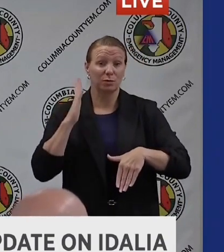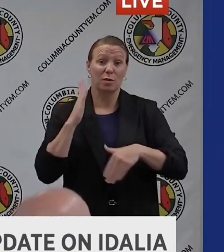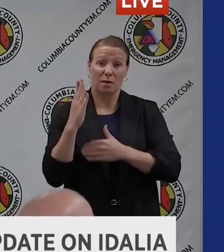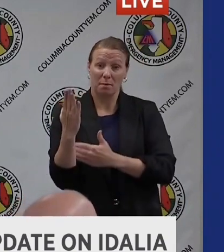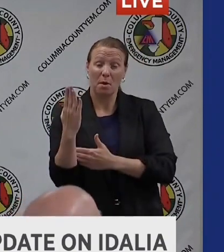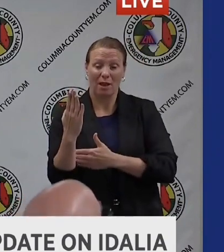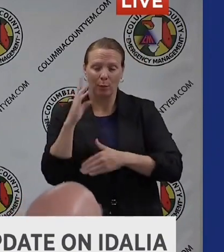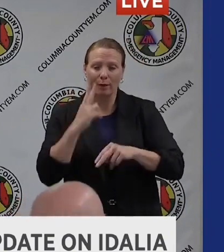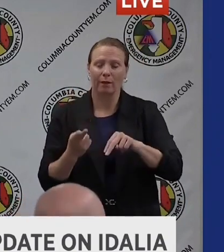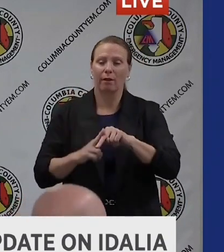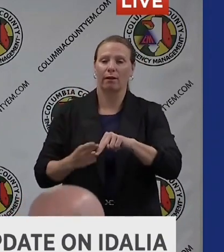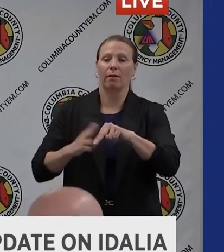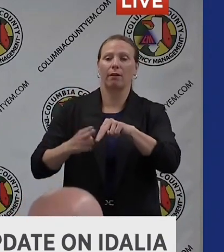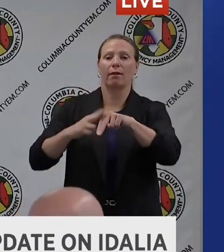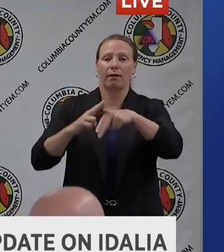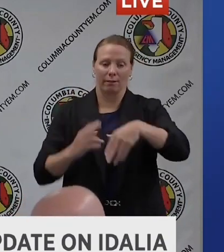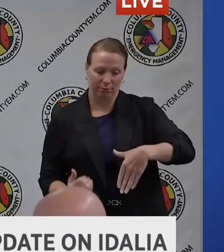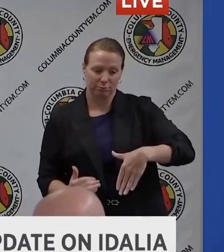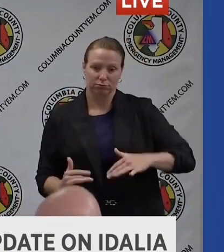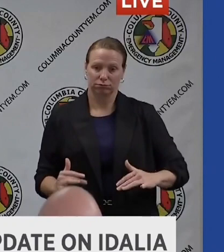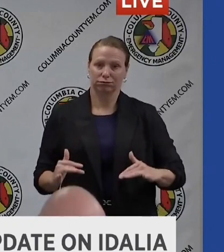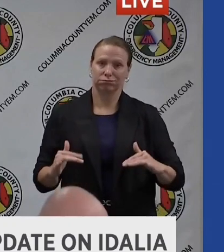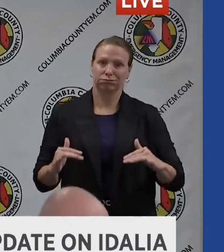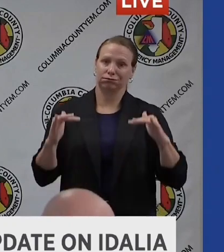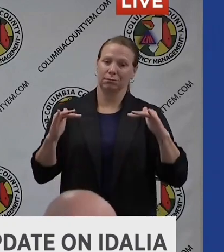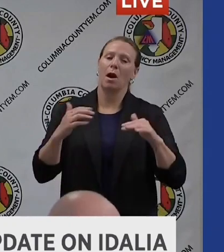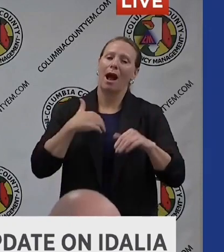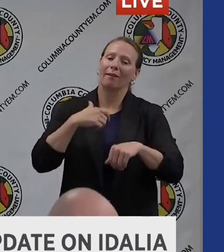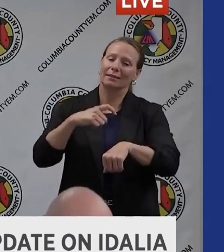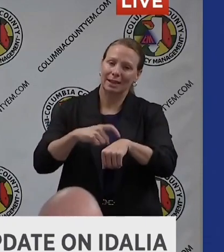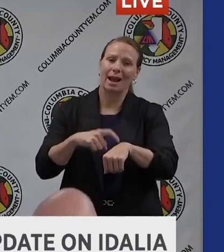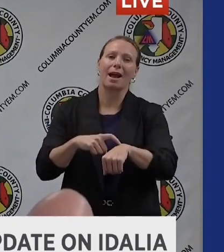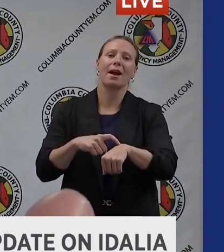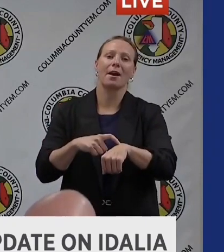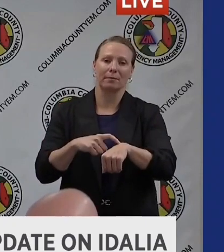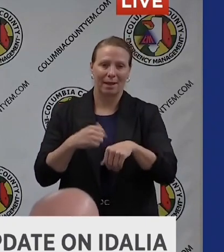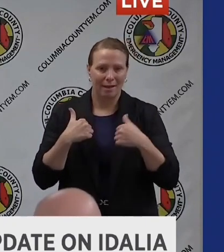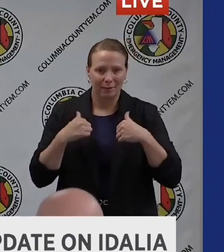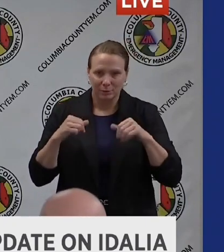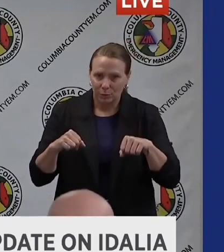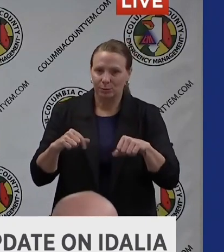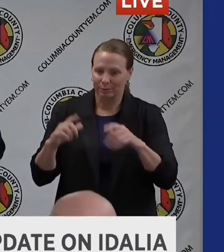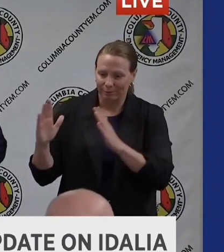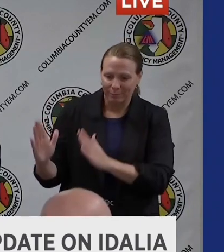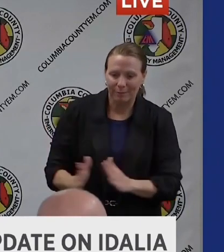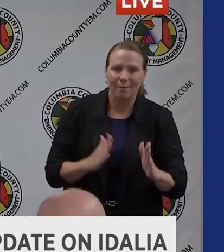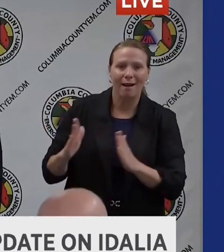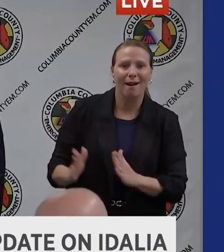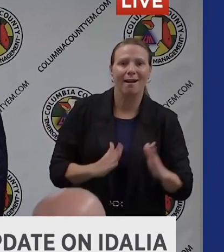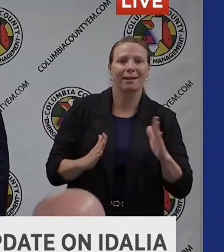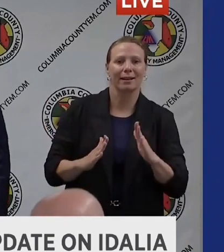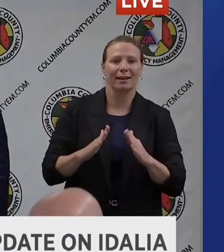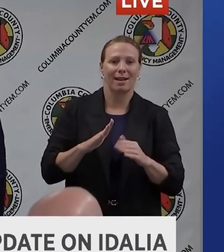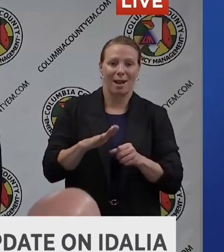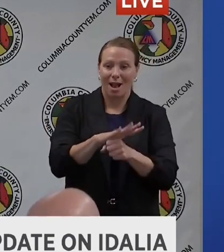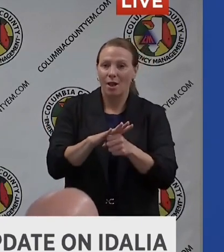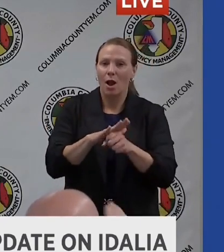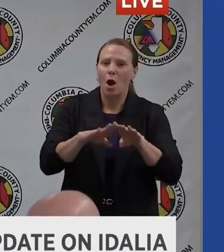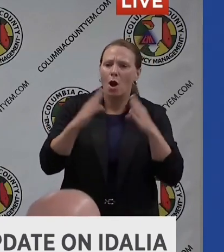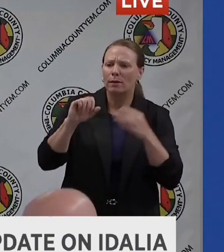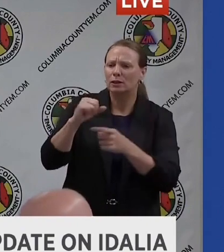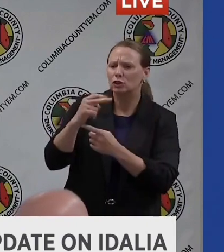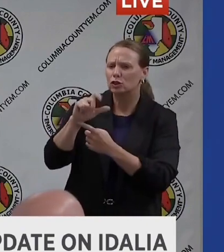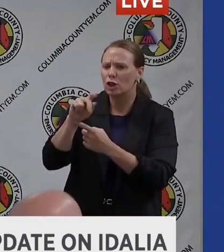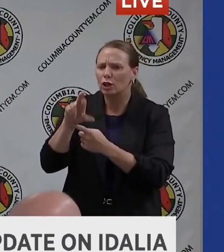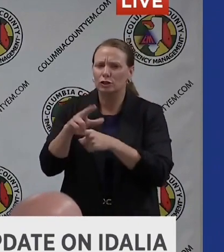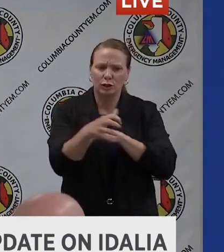So please be advised, you've got time. You've got the ability to do. I know all these counties have opened up shelters. You can go stay